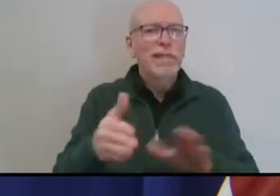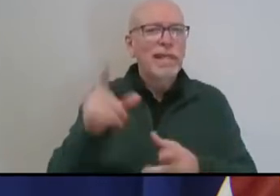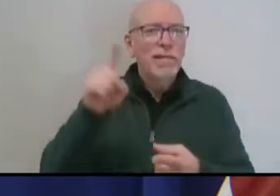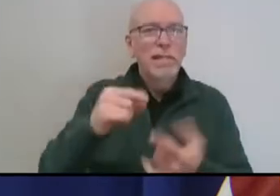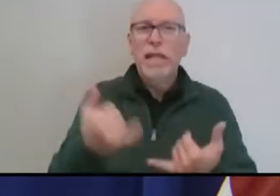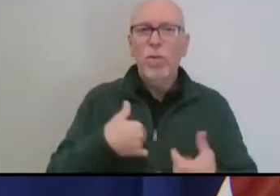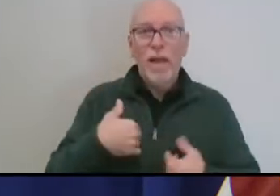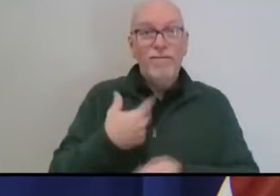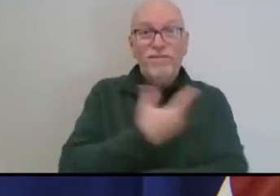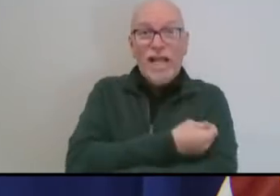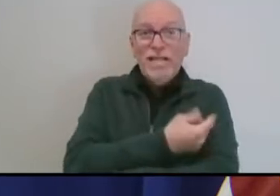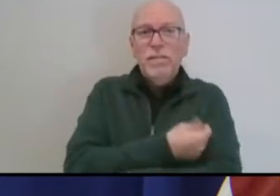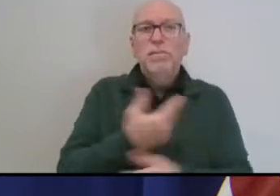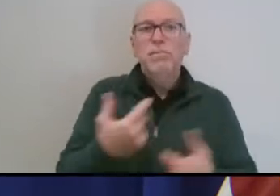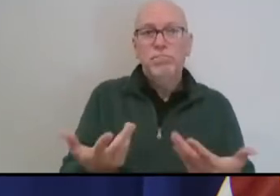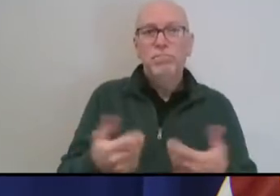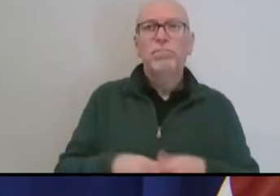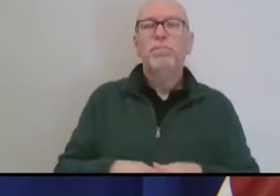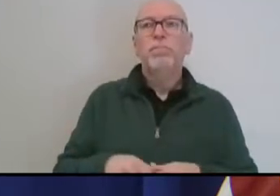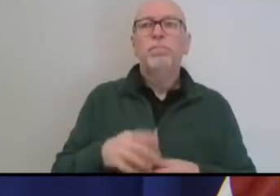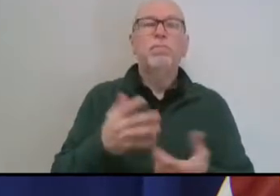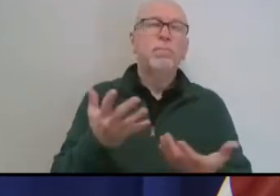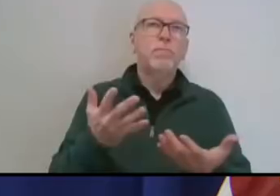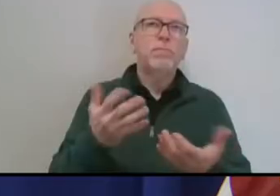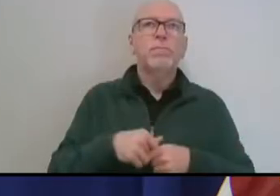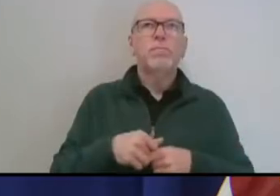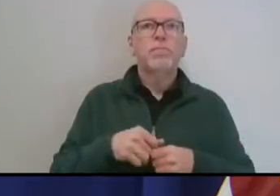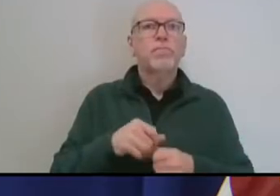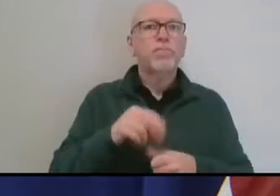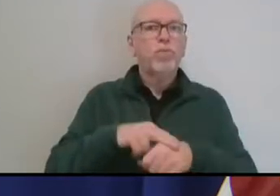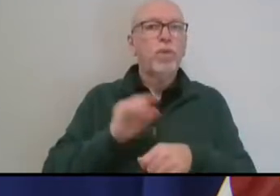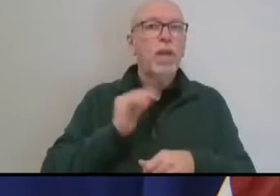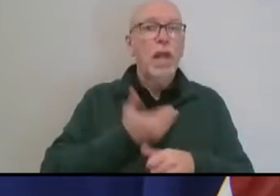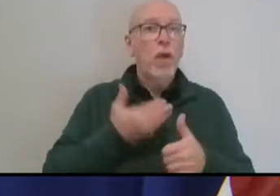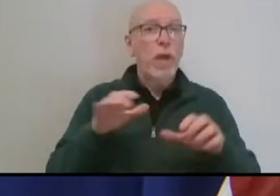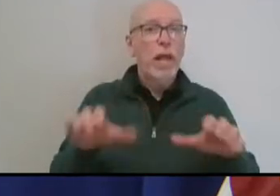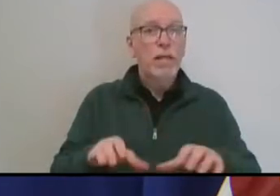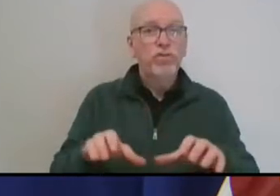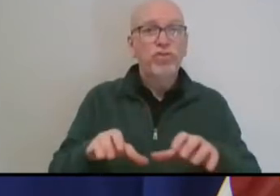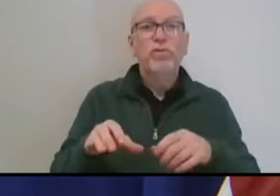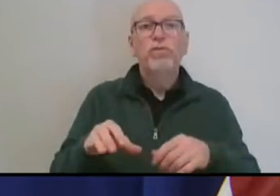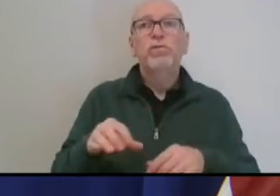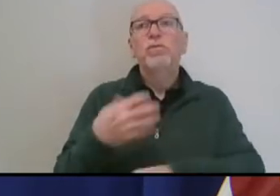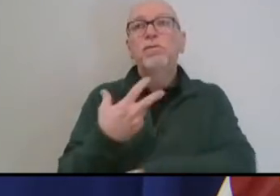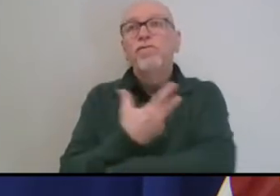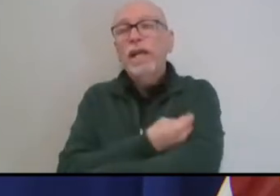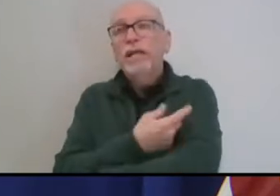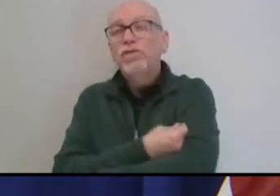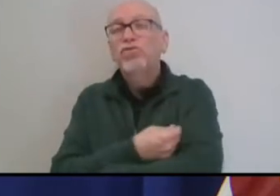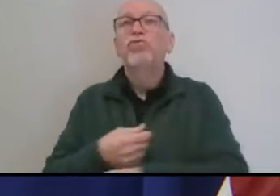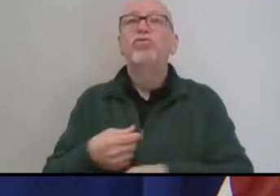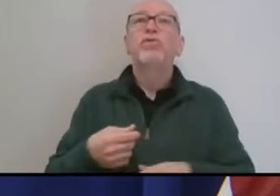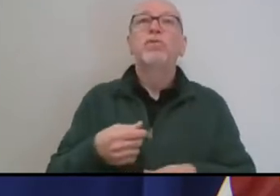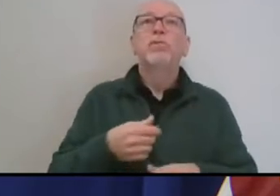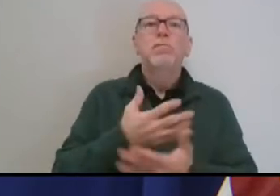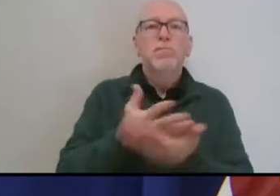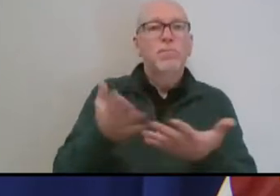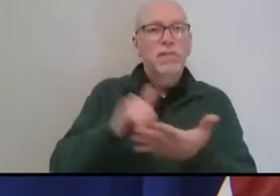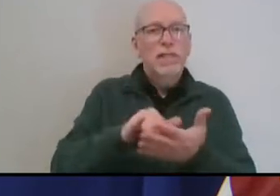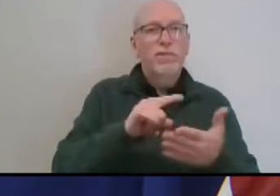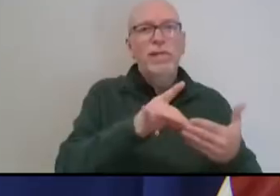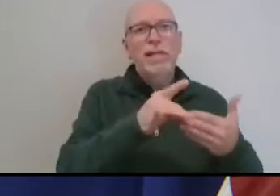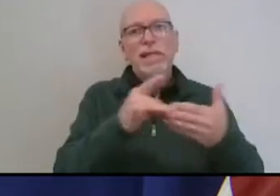So, of course, our actions, vaccination, that's what's leading us to